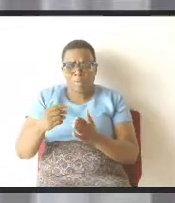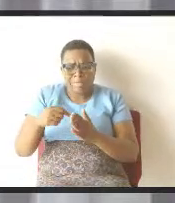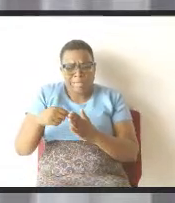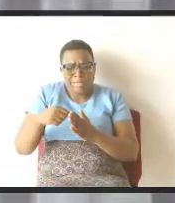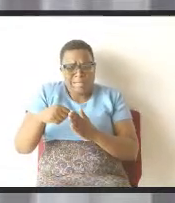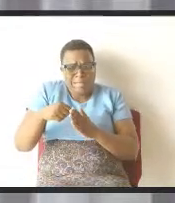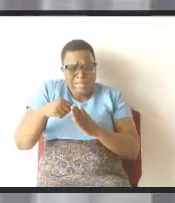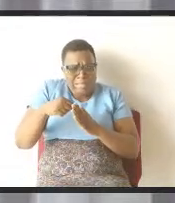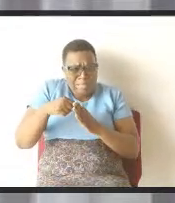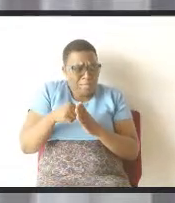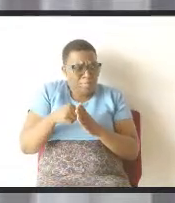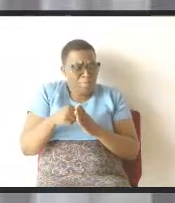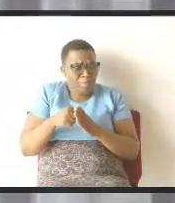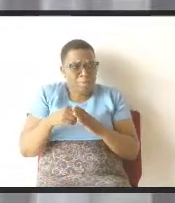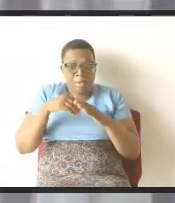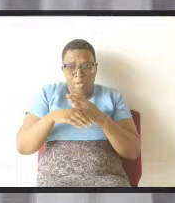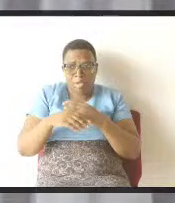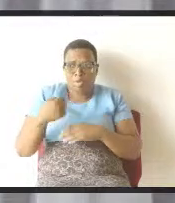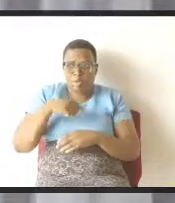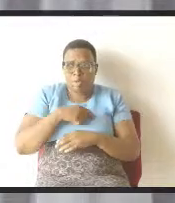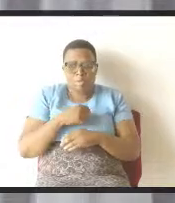that loves to win.